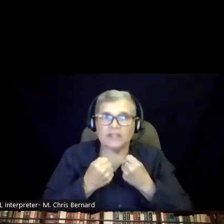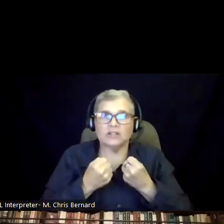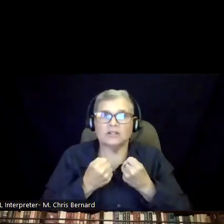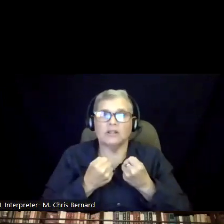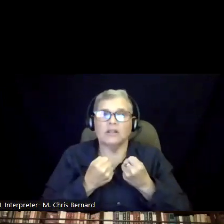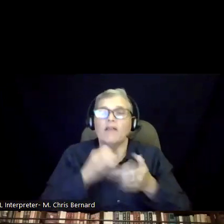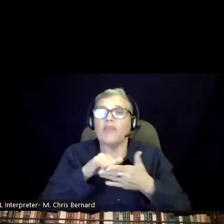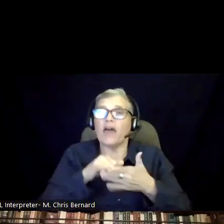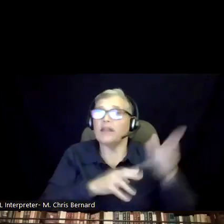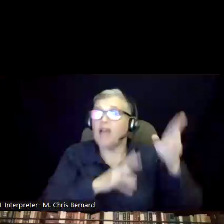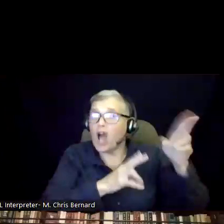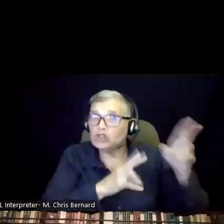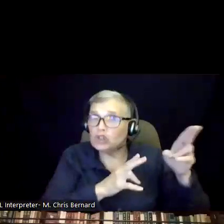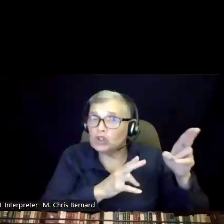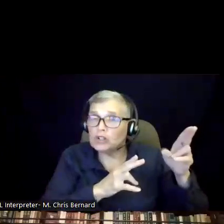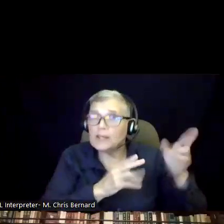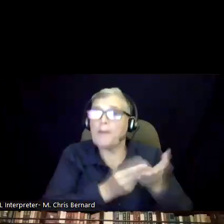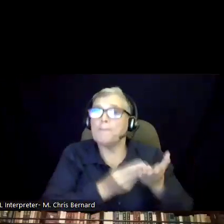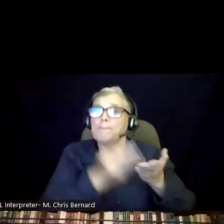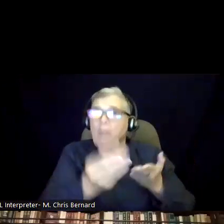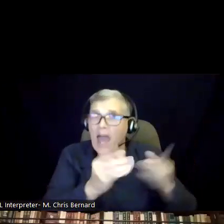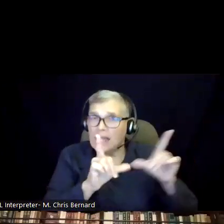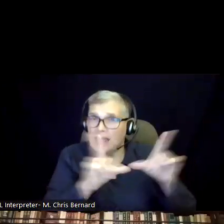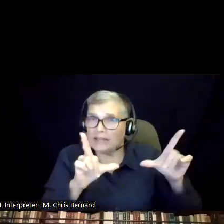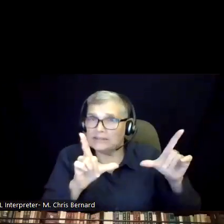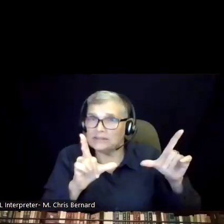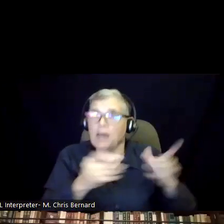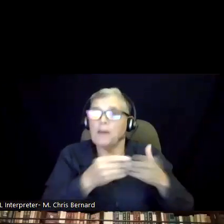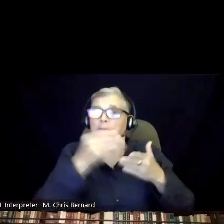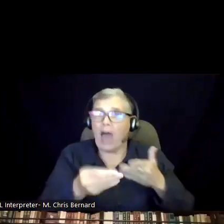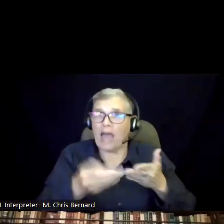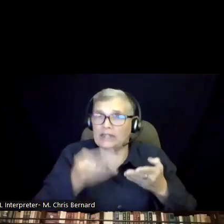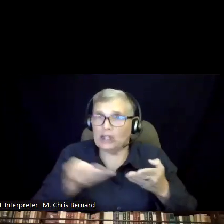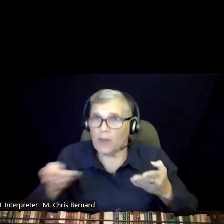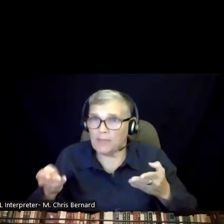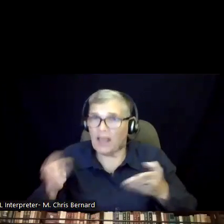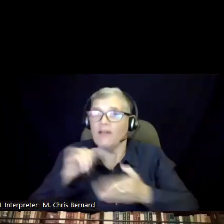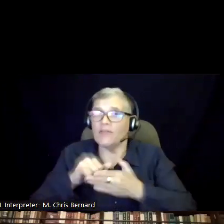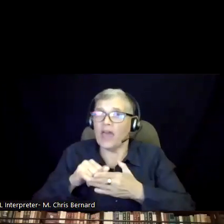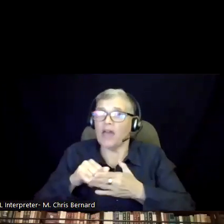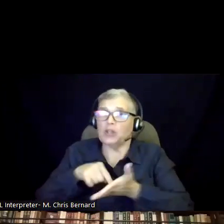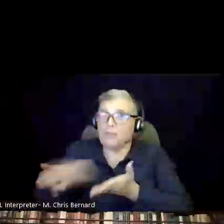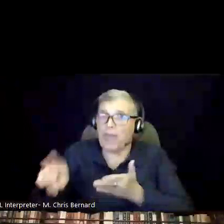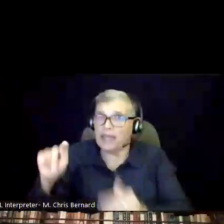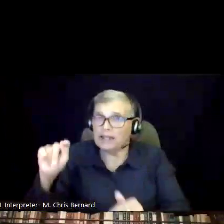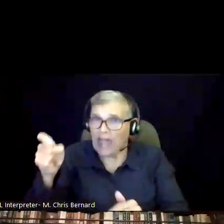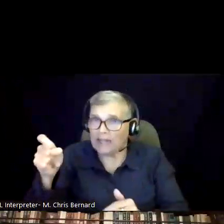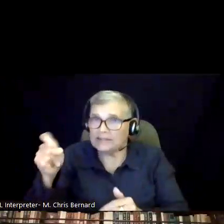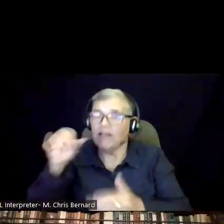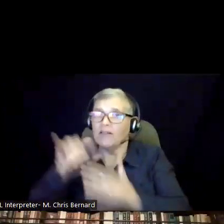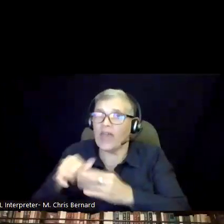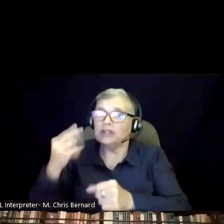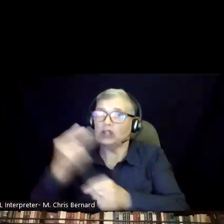hunters, anglers, and trappers buy licenses and buy equipment that's taxed to pay for state fish and wildlife agencies